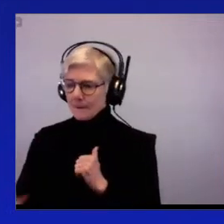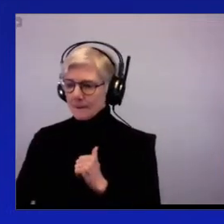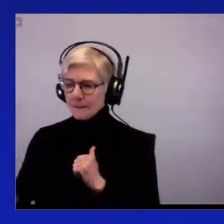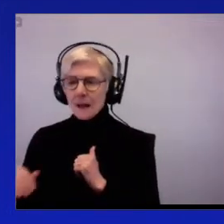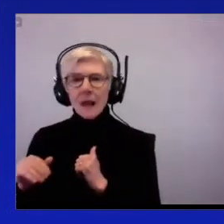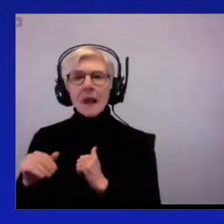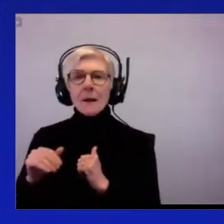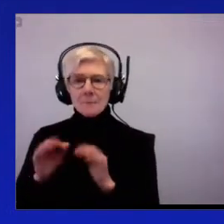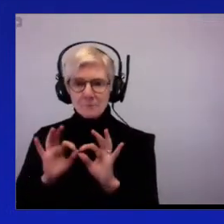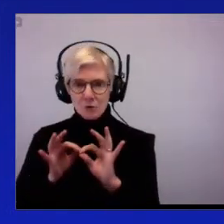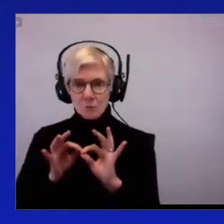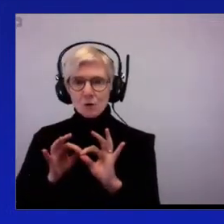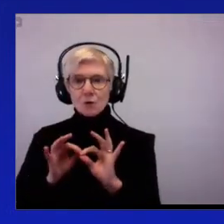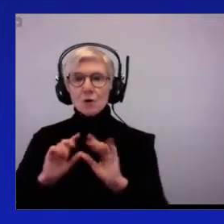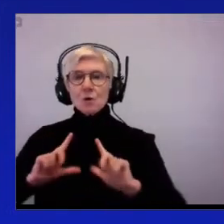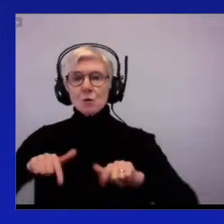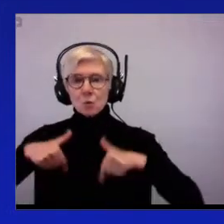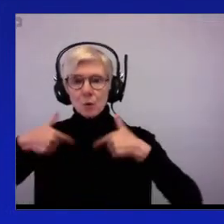are.